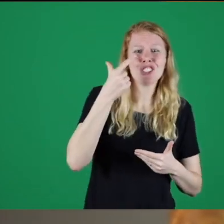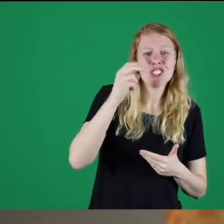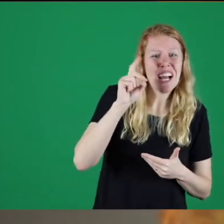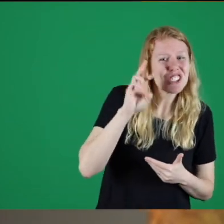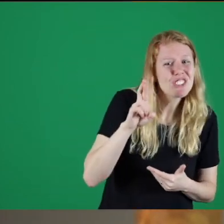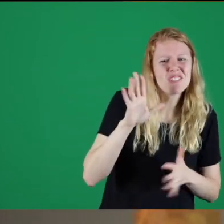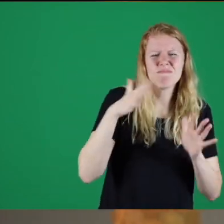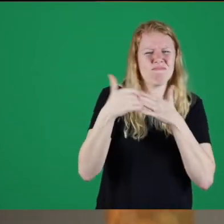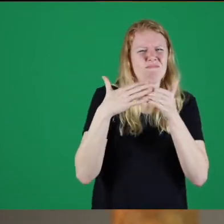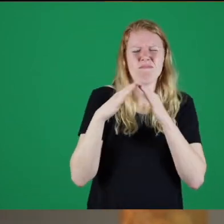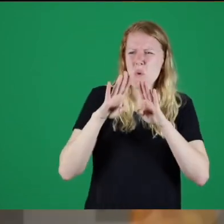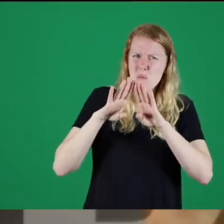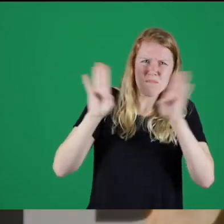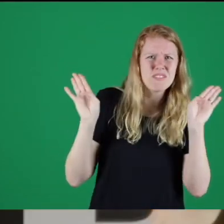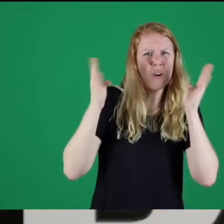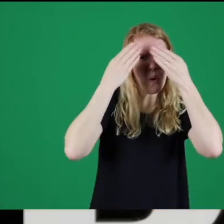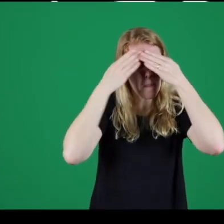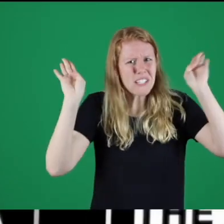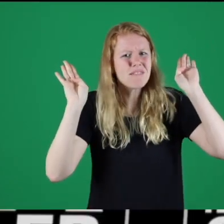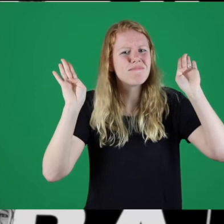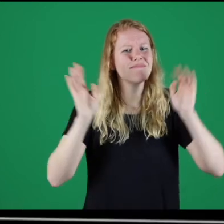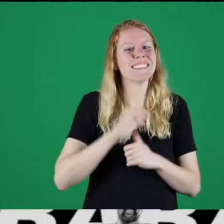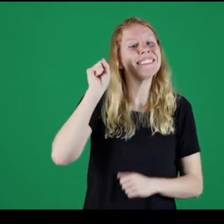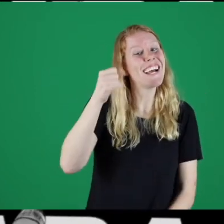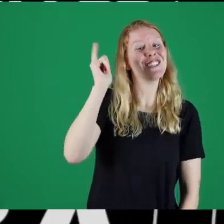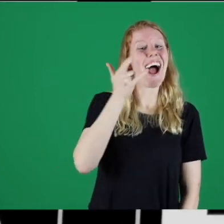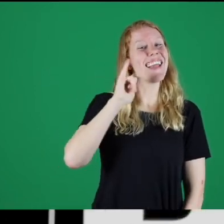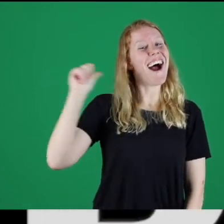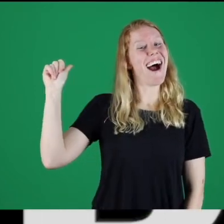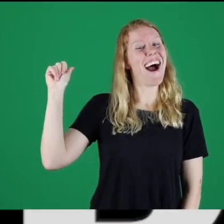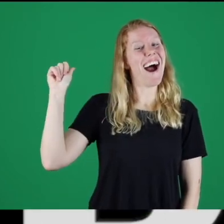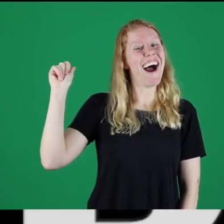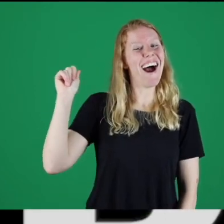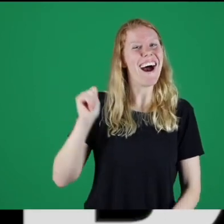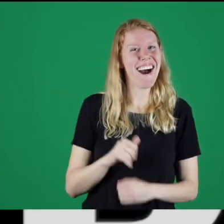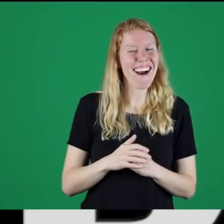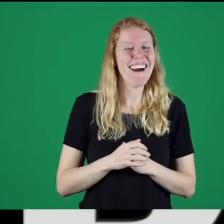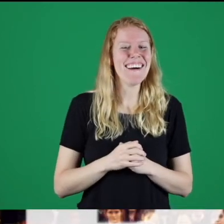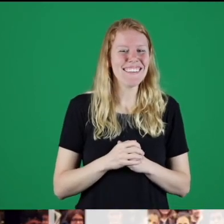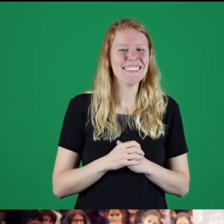are open to learning from one another. Yeah, Jalia,